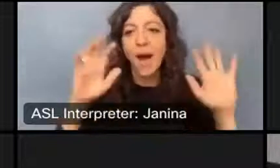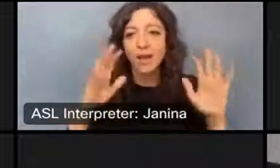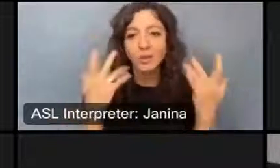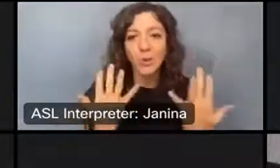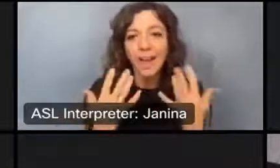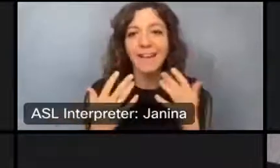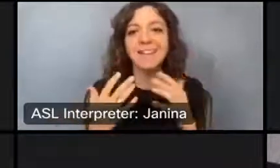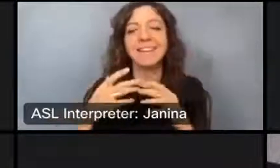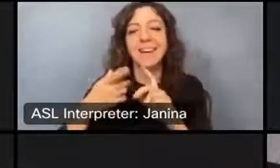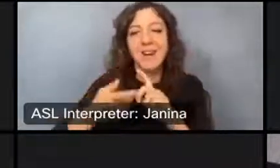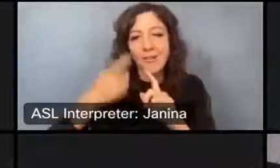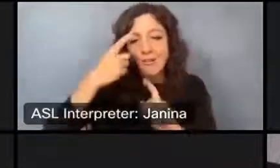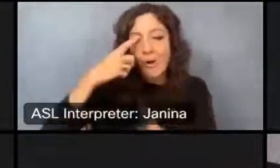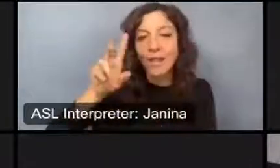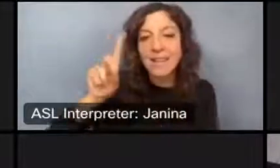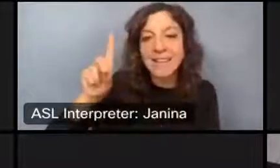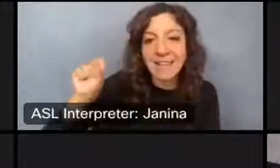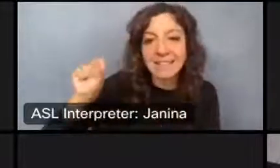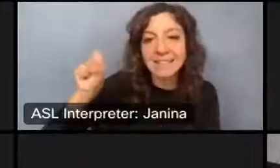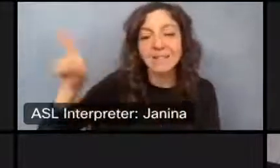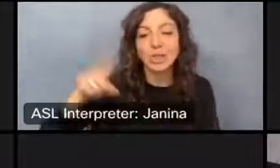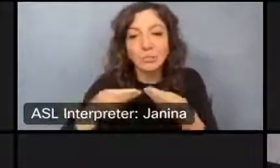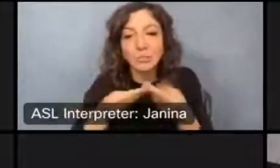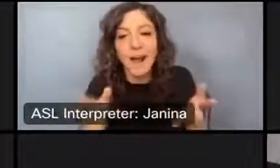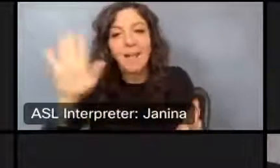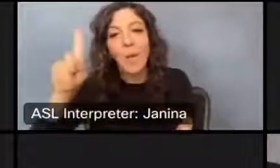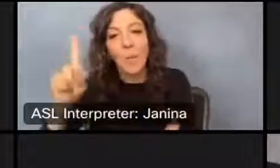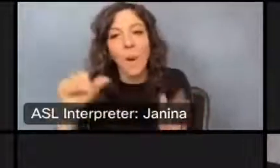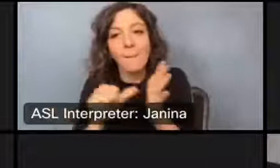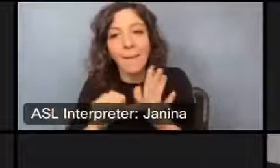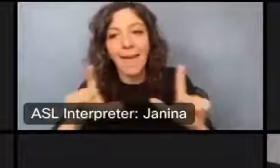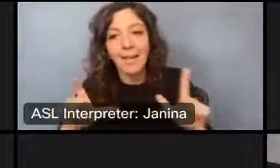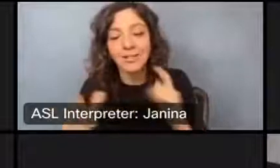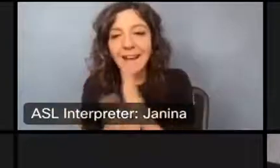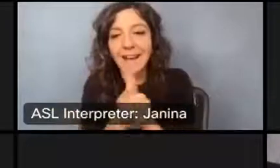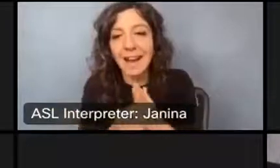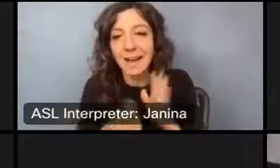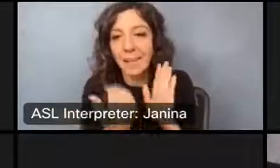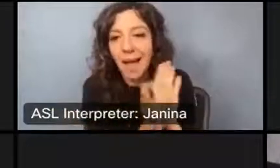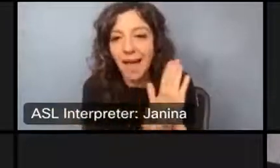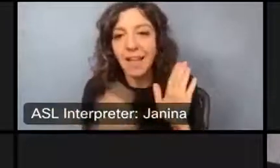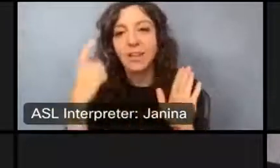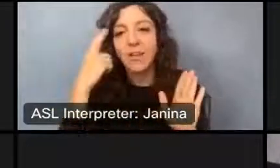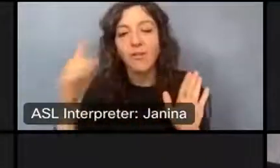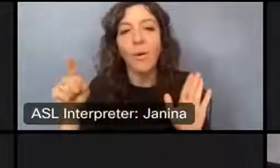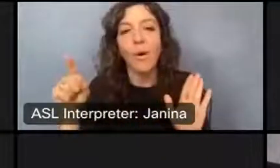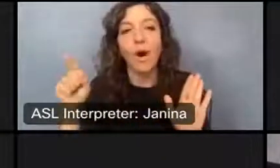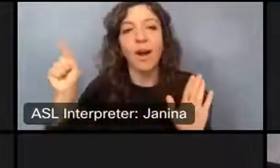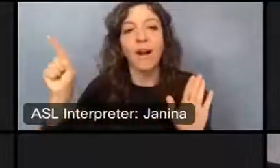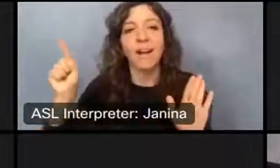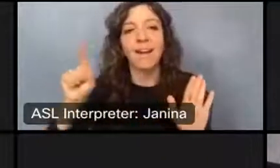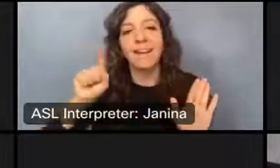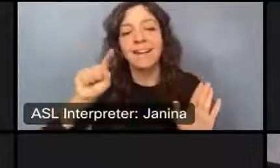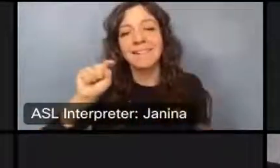Services to put out their one-page addendum guidelines for the for the tailored